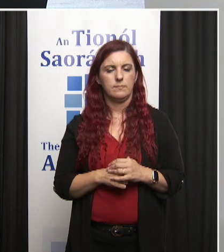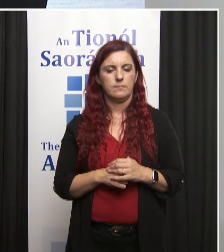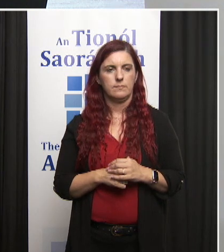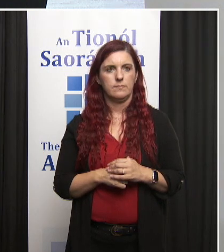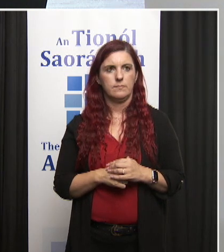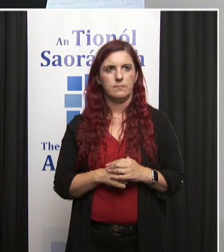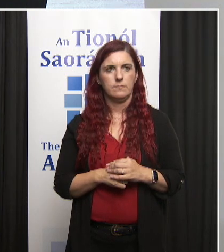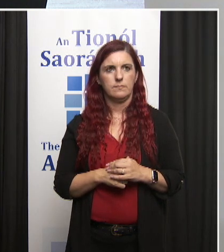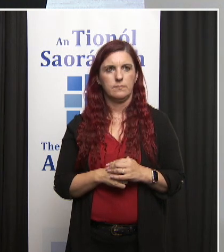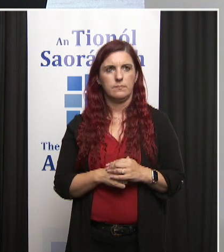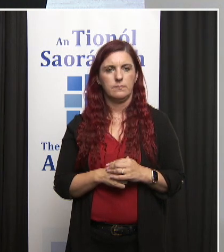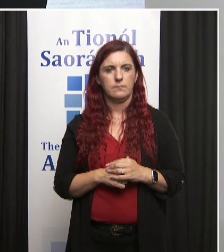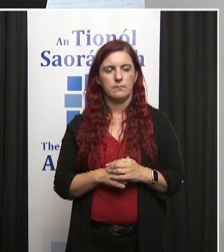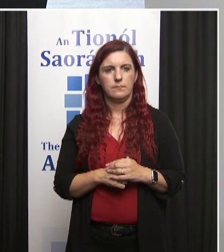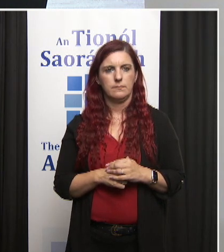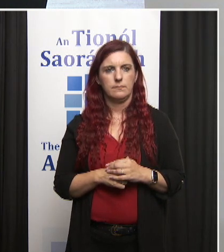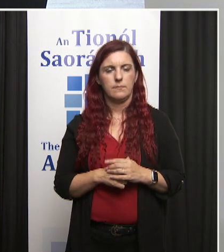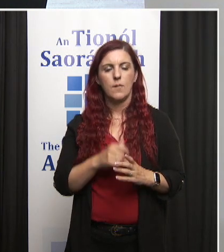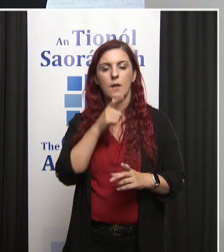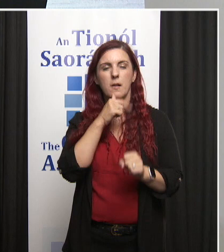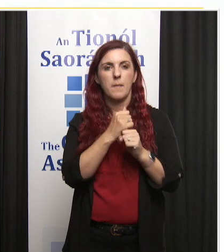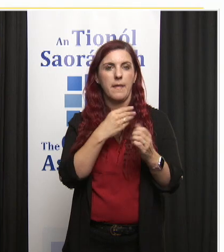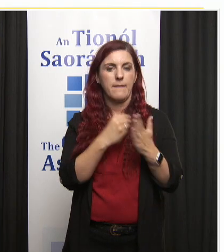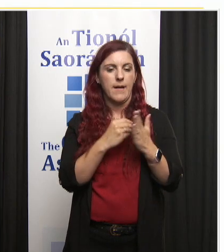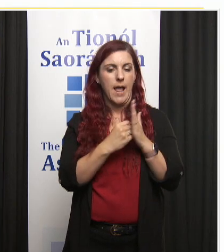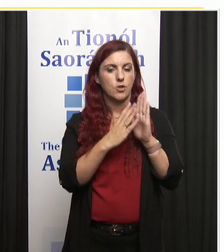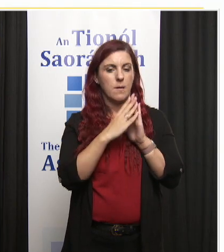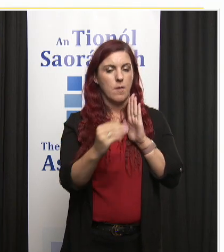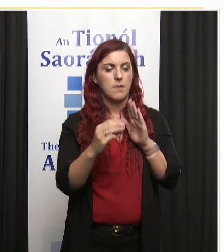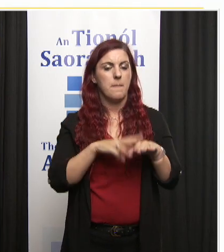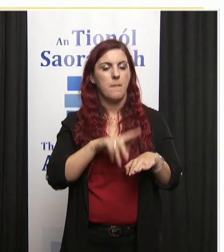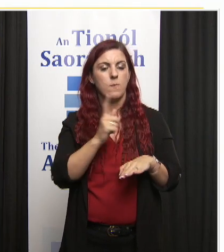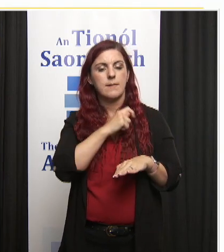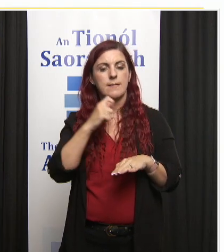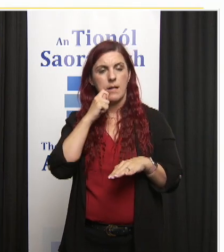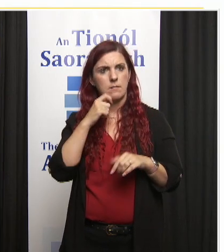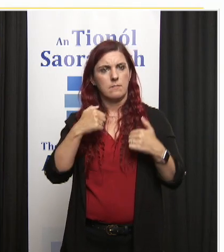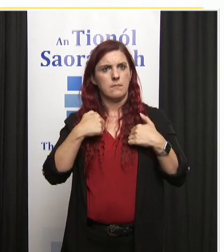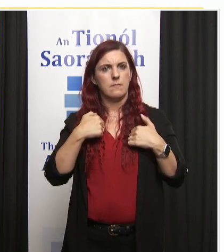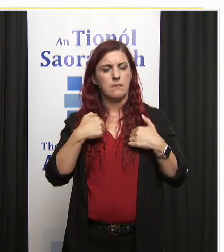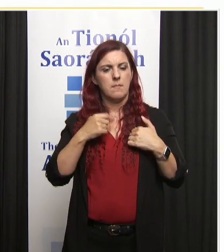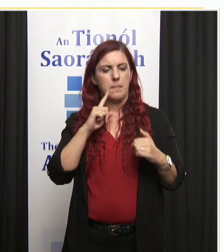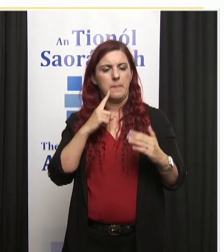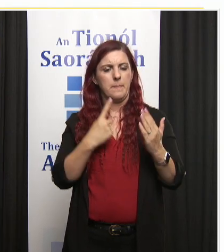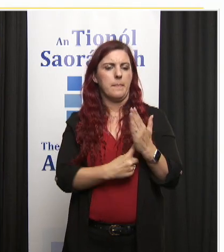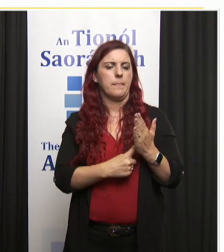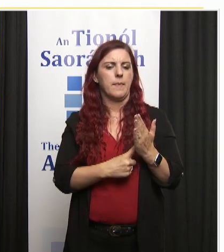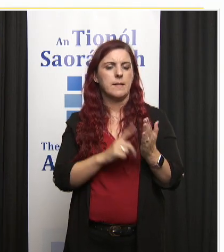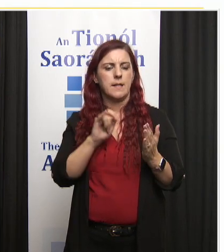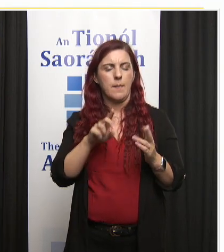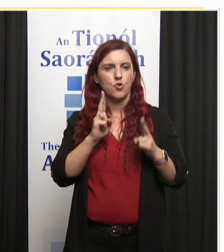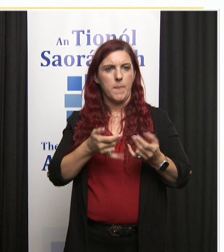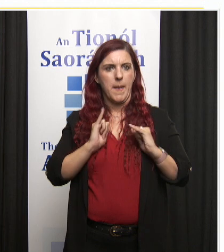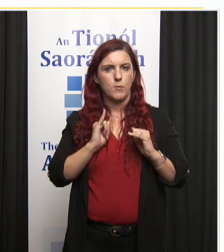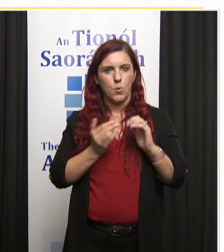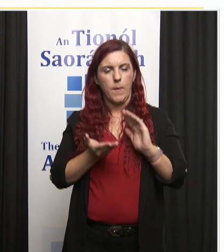In terms of the financial model, the majority favoured DEM's ability to raise funds from markets, from the market, loans and